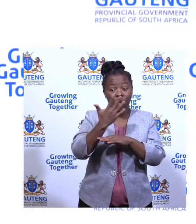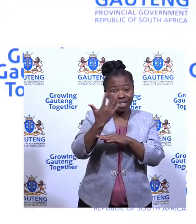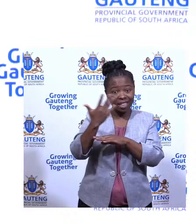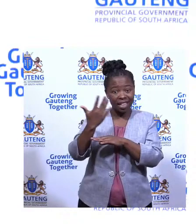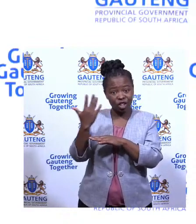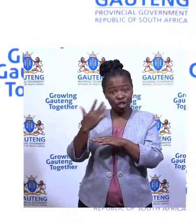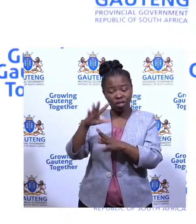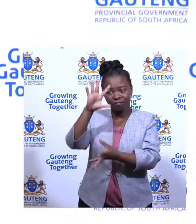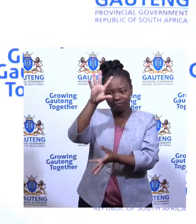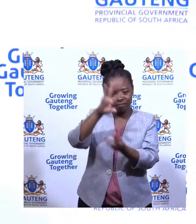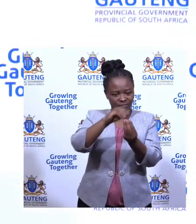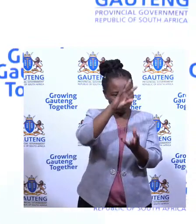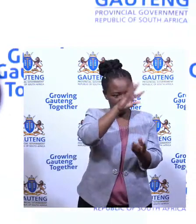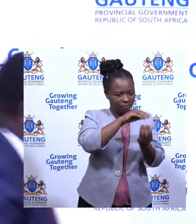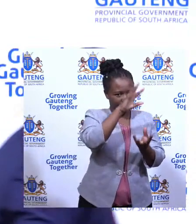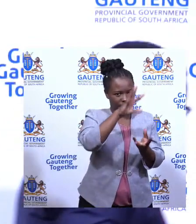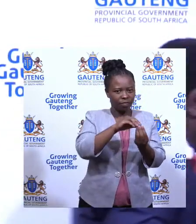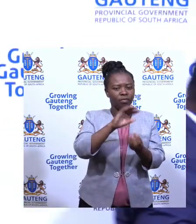presentations.